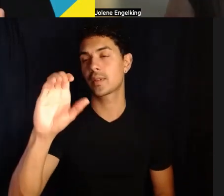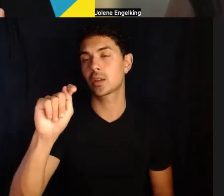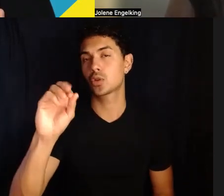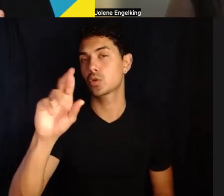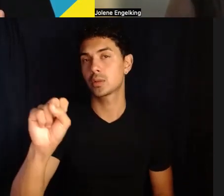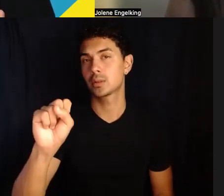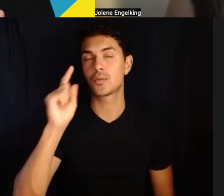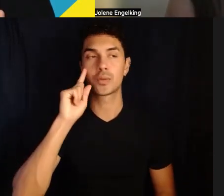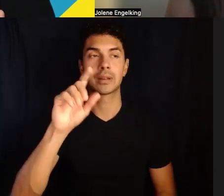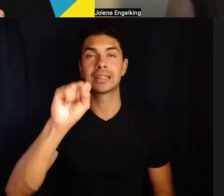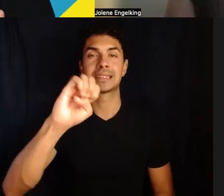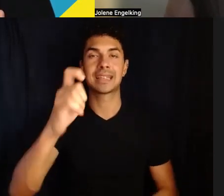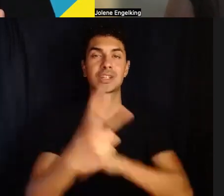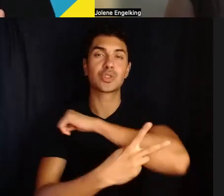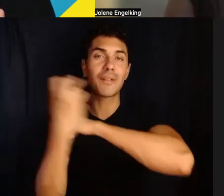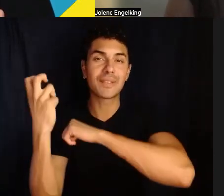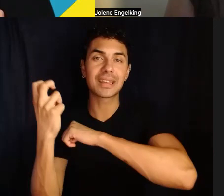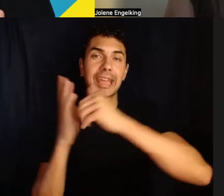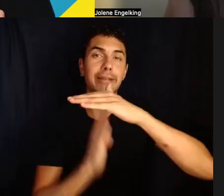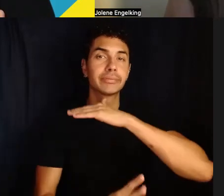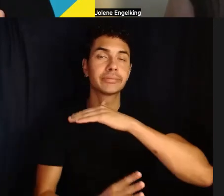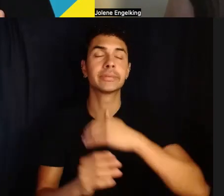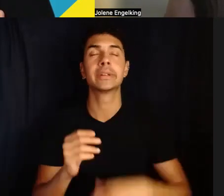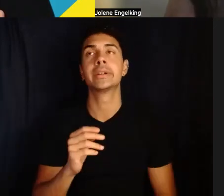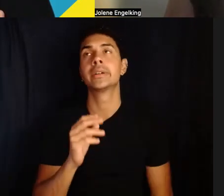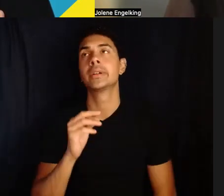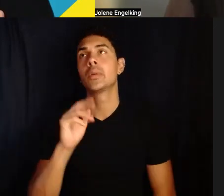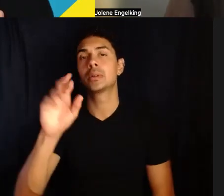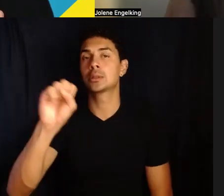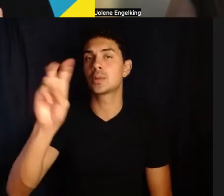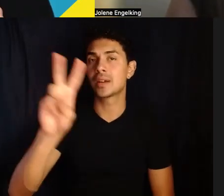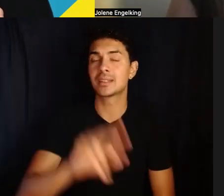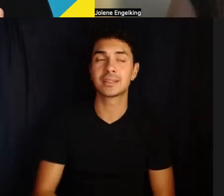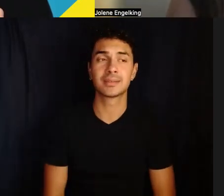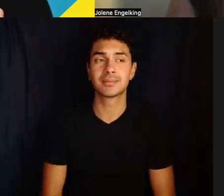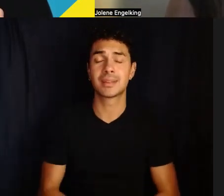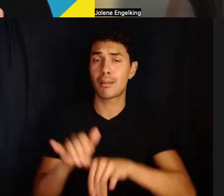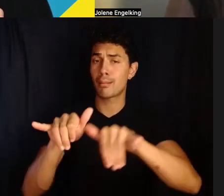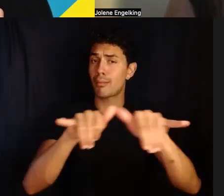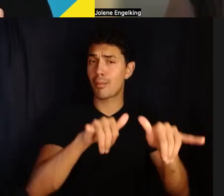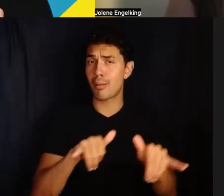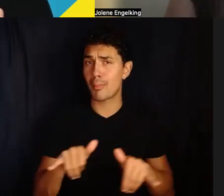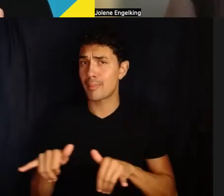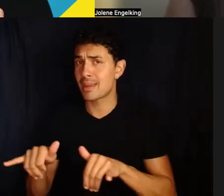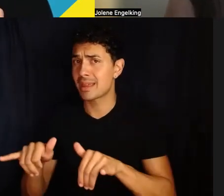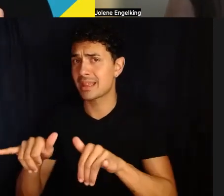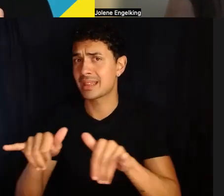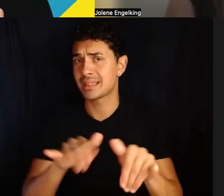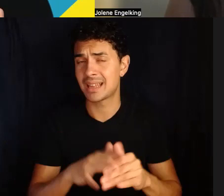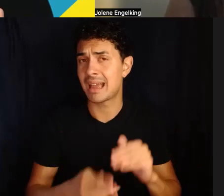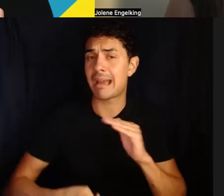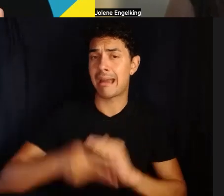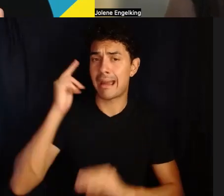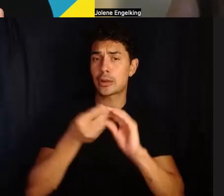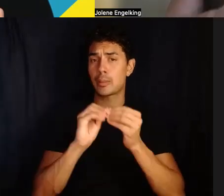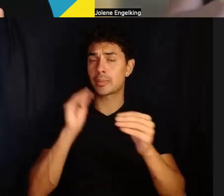sex trafficking. And a lot of those risk factors are very, very common and in high numbers within our Indigenous